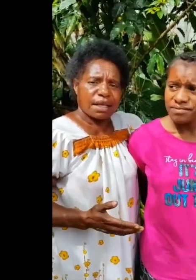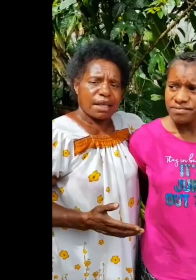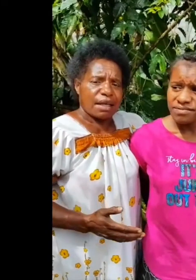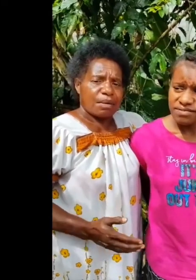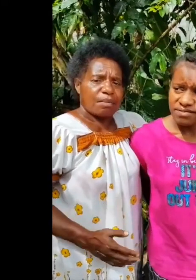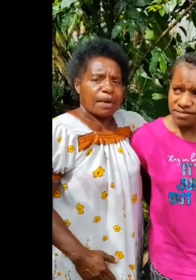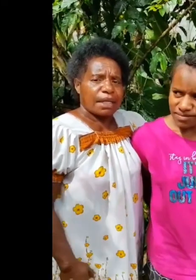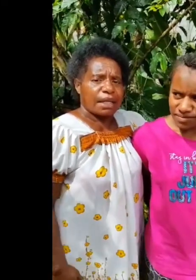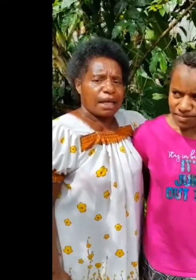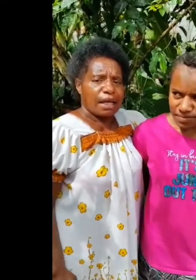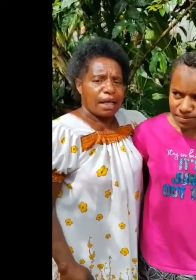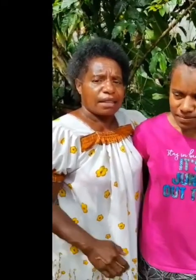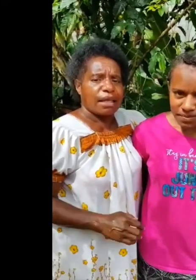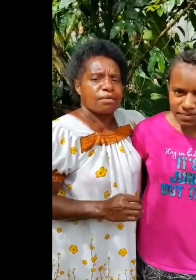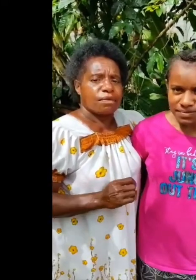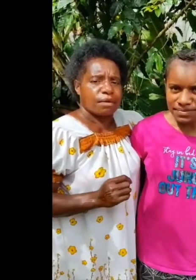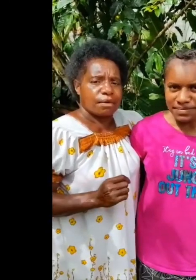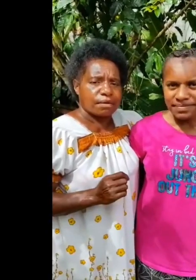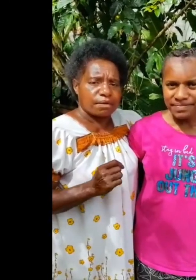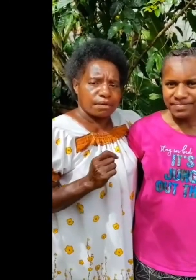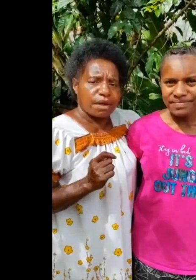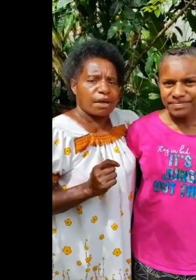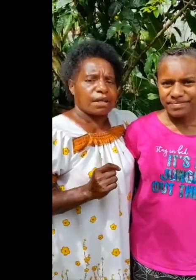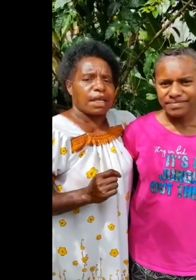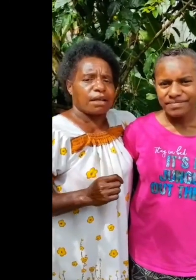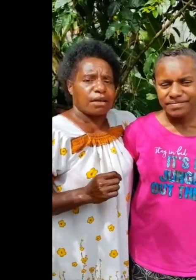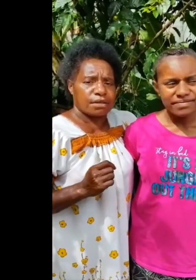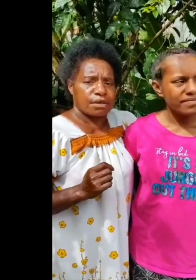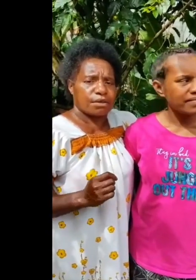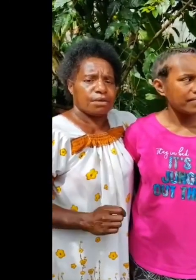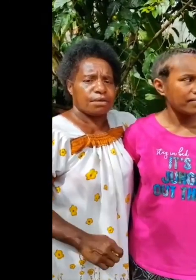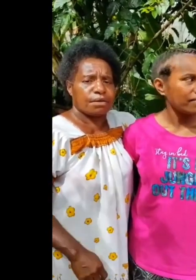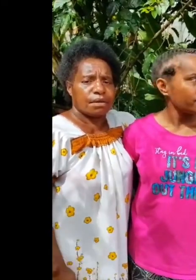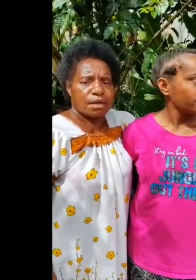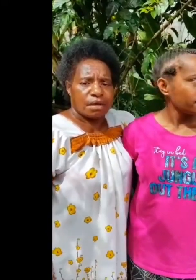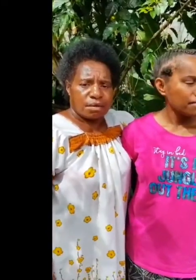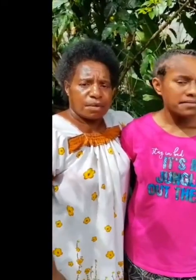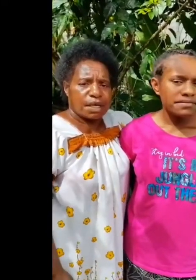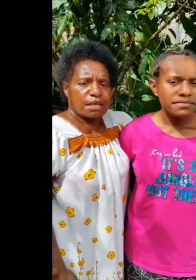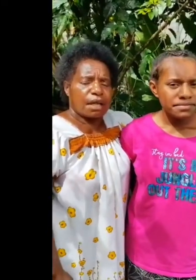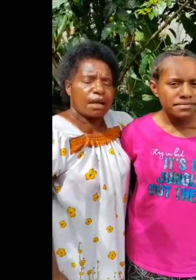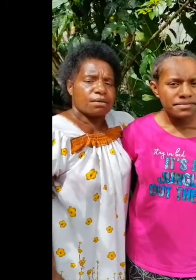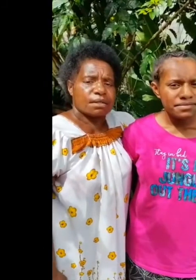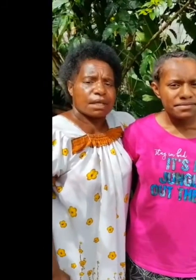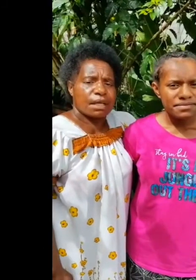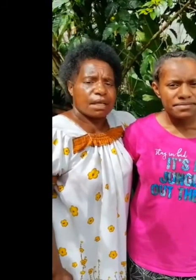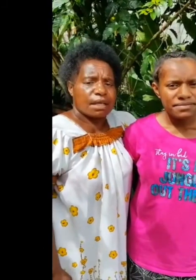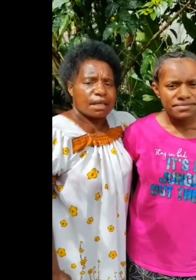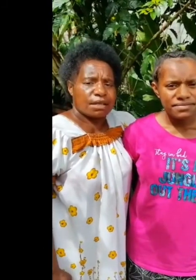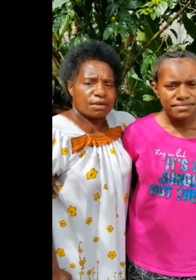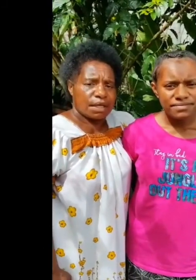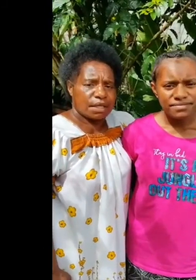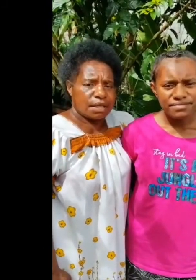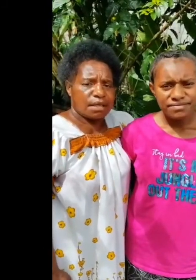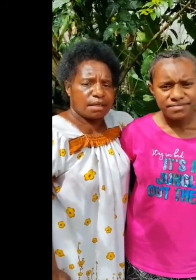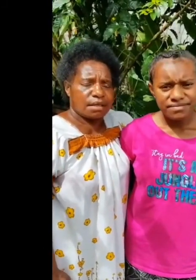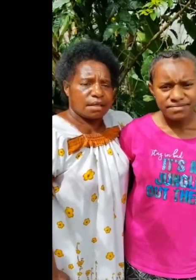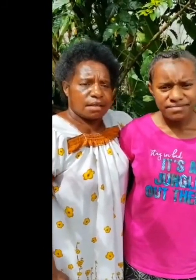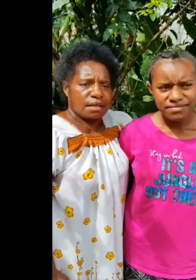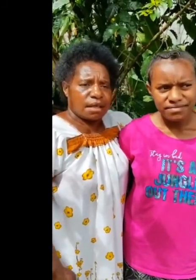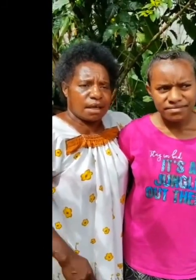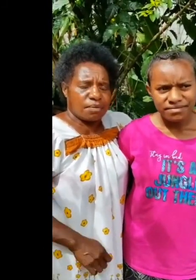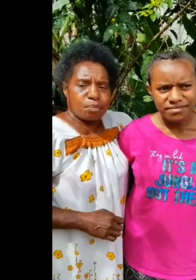one week. But I'm thankful to God and also to you, Brother Downs, that you are